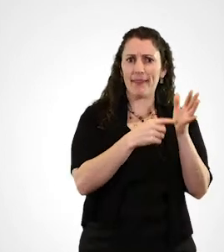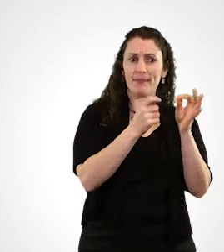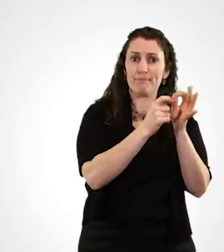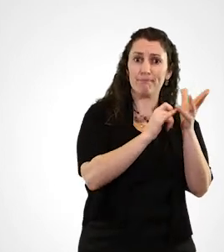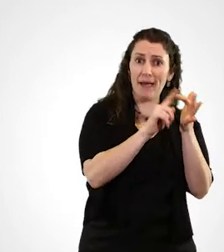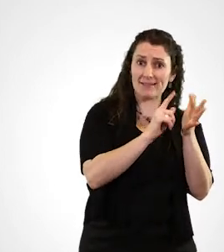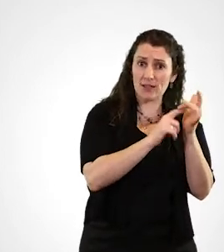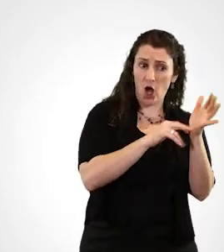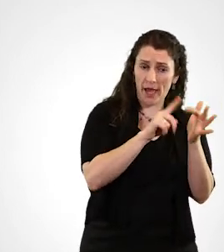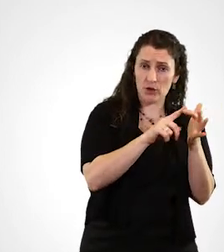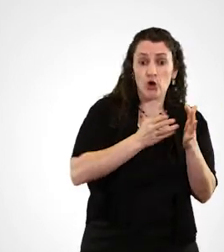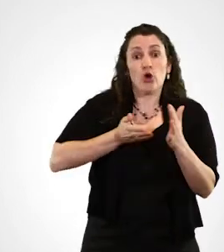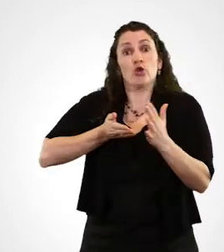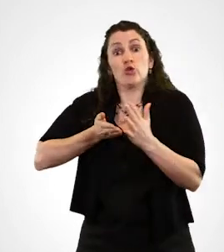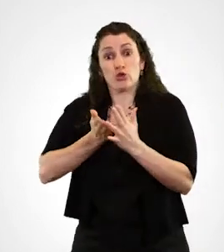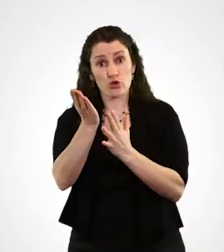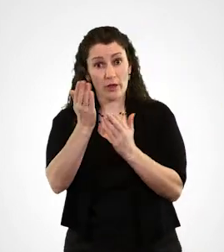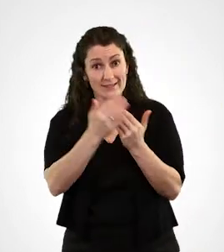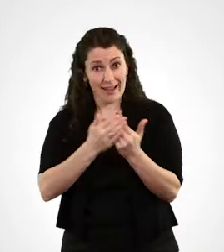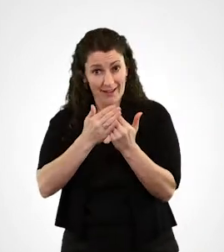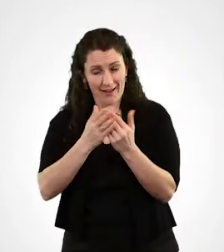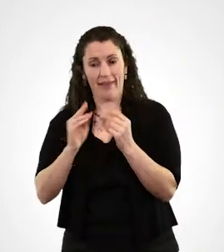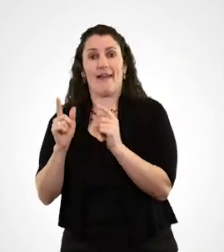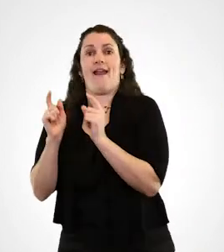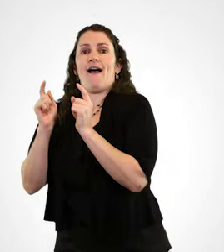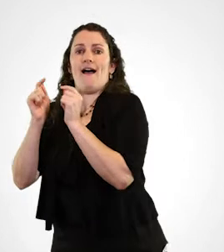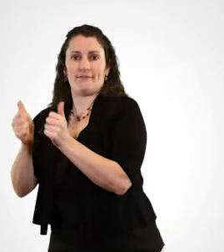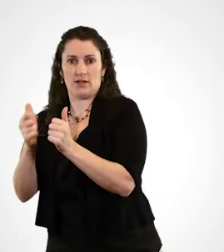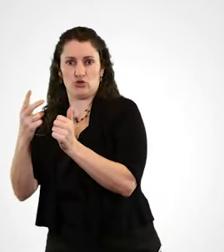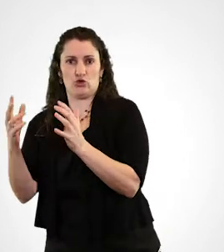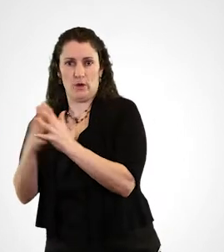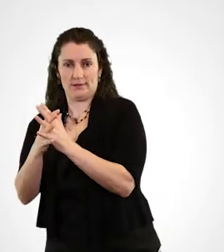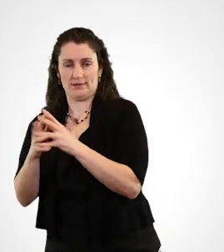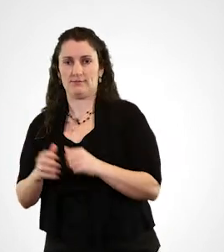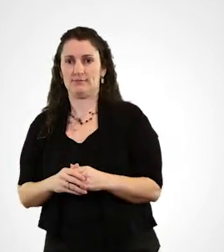2 weeks after the intervention ceased. And you could see how the